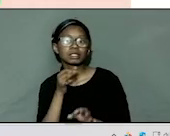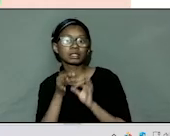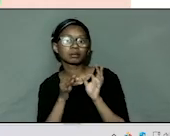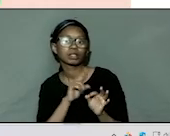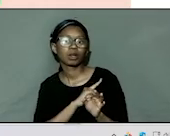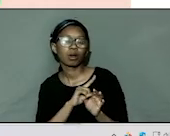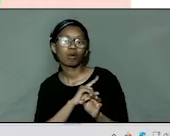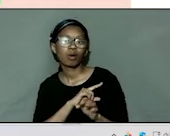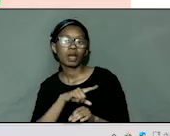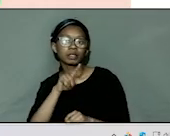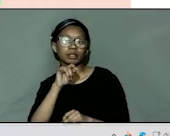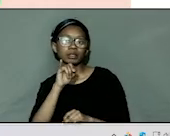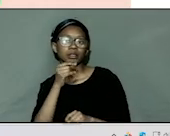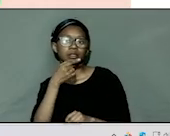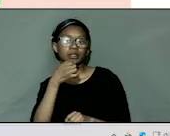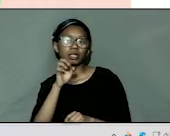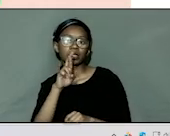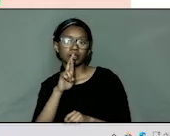have spots?